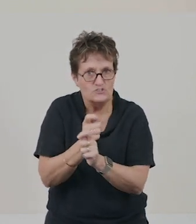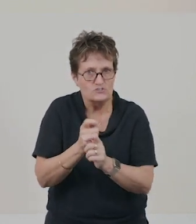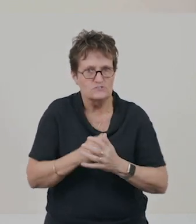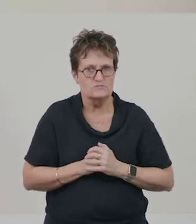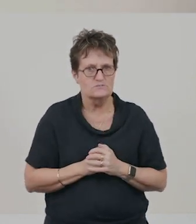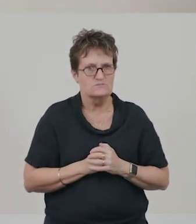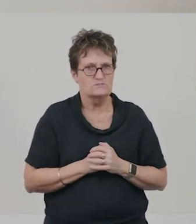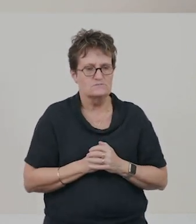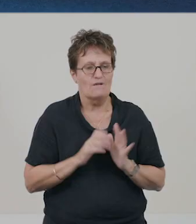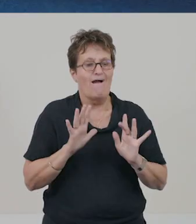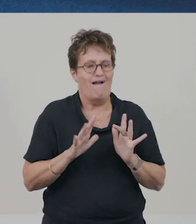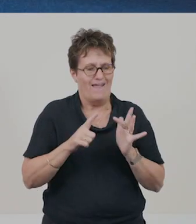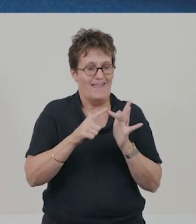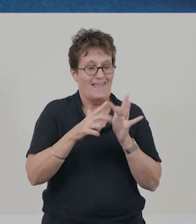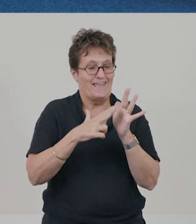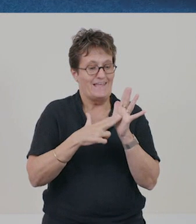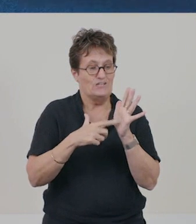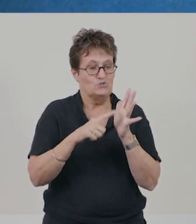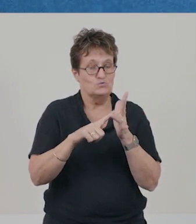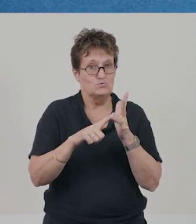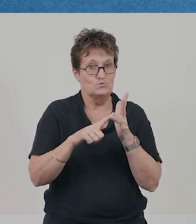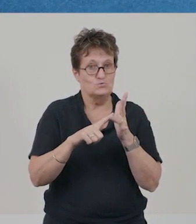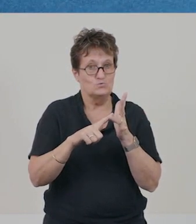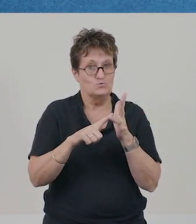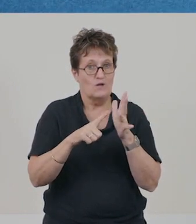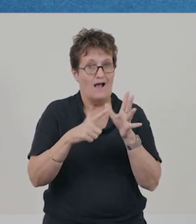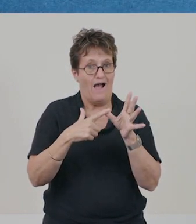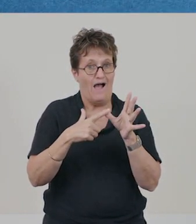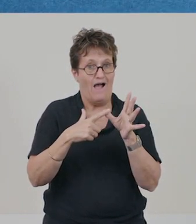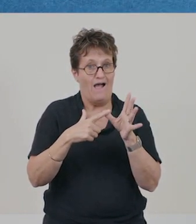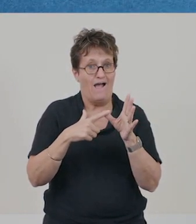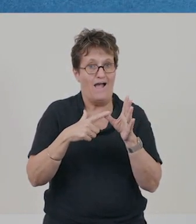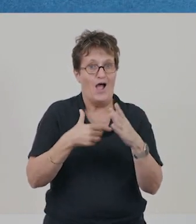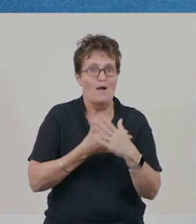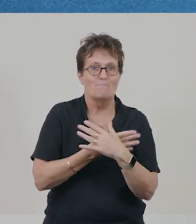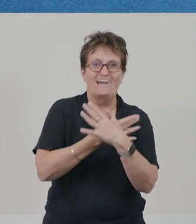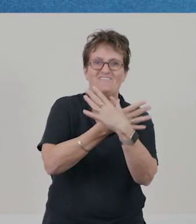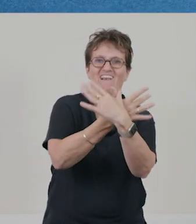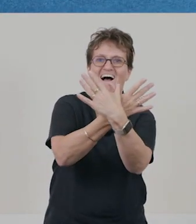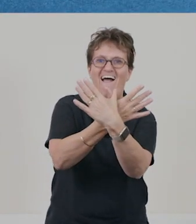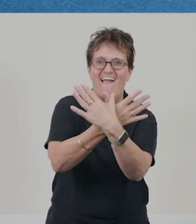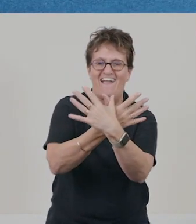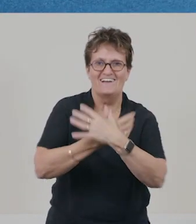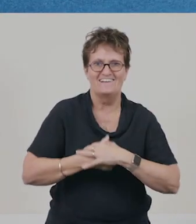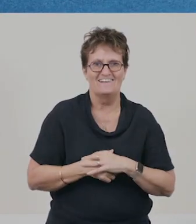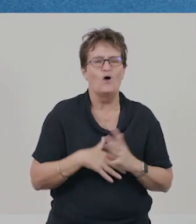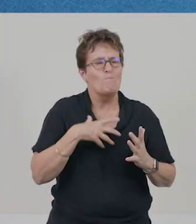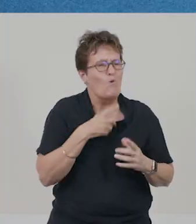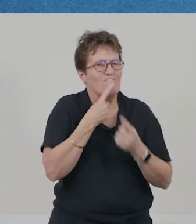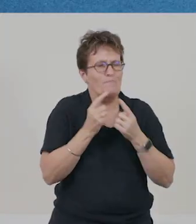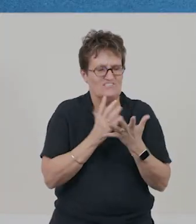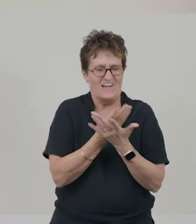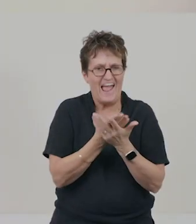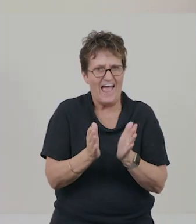add into a butterfly to give my sentence more details about how the chrysalis